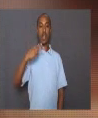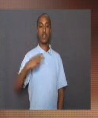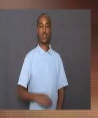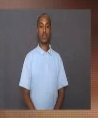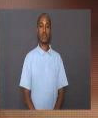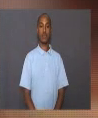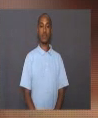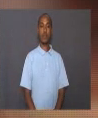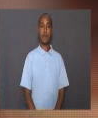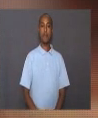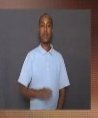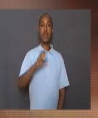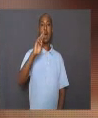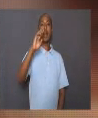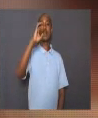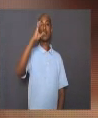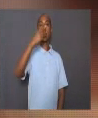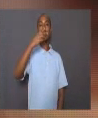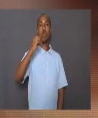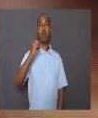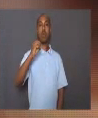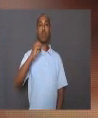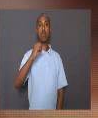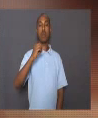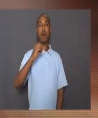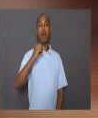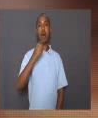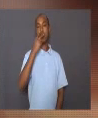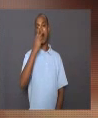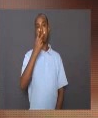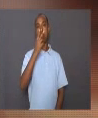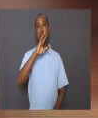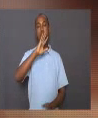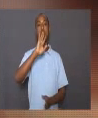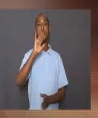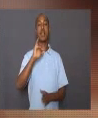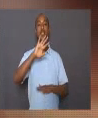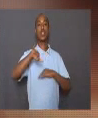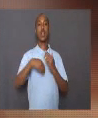Aldehydes are represented by the general structural formula you see here.